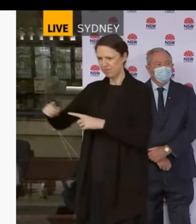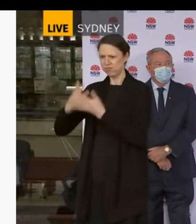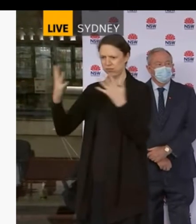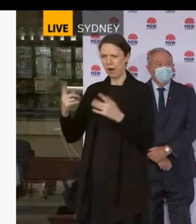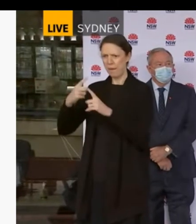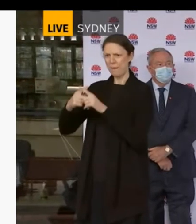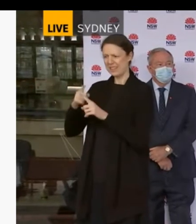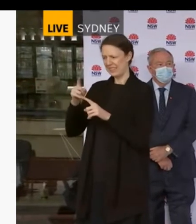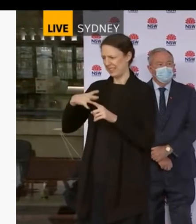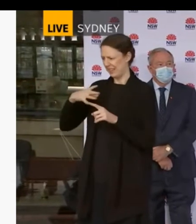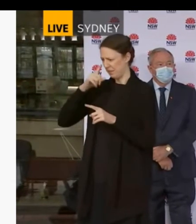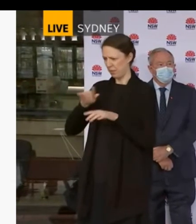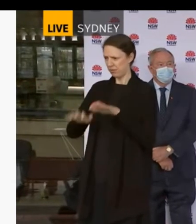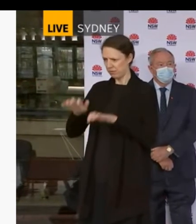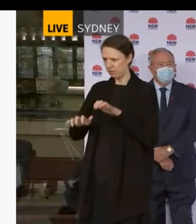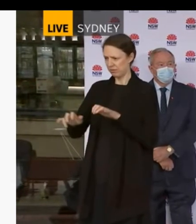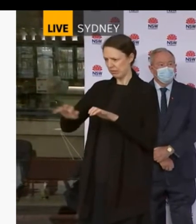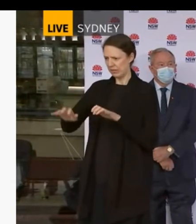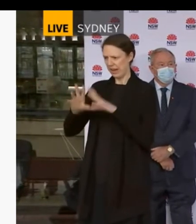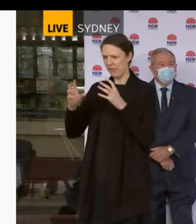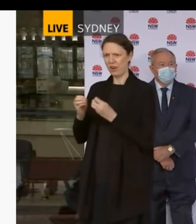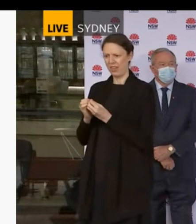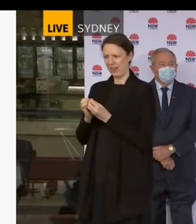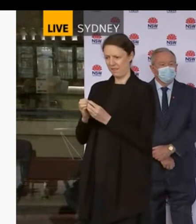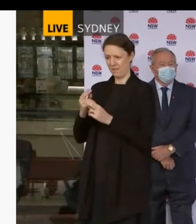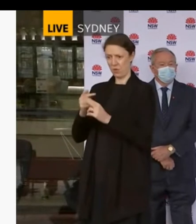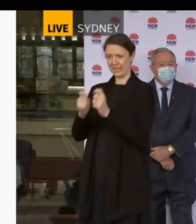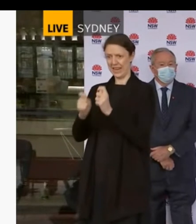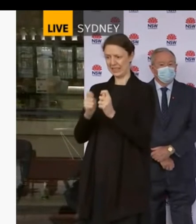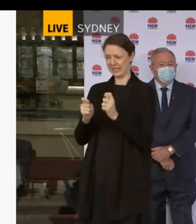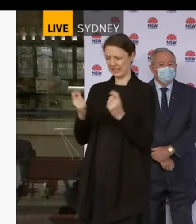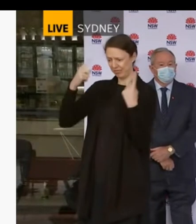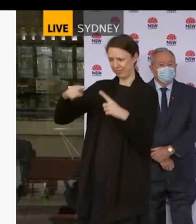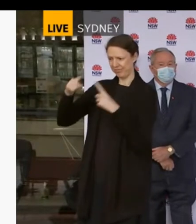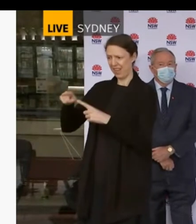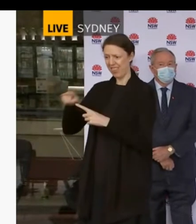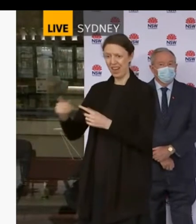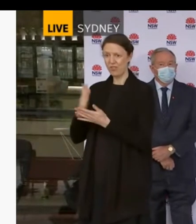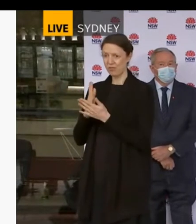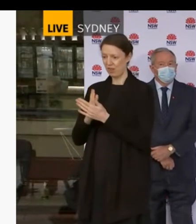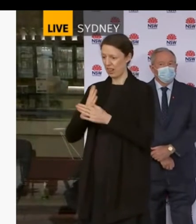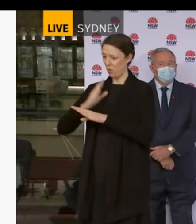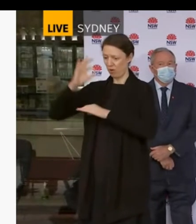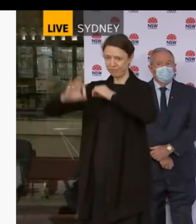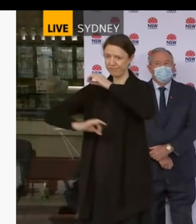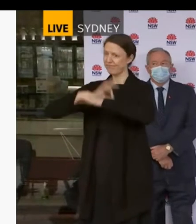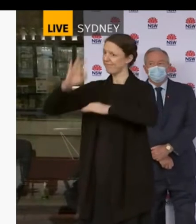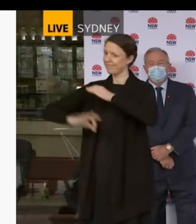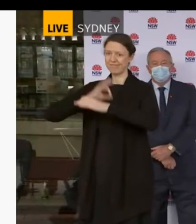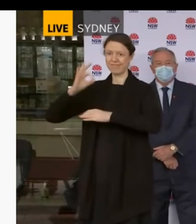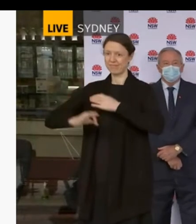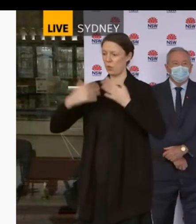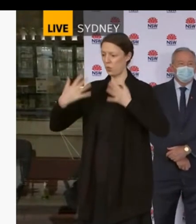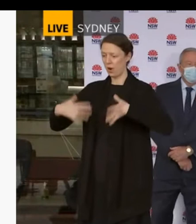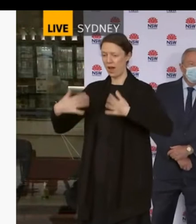staff and the clinical staff who have undertaken that testing and stood up there day and night and worked into the wee hours to